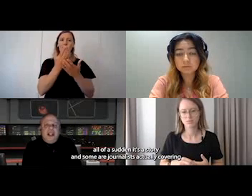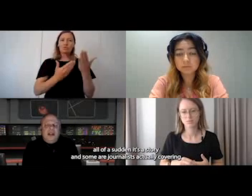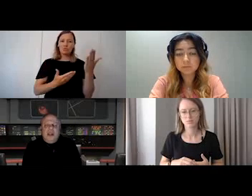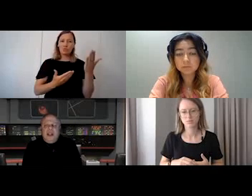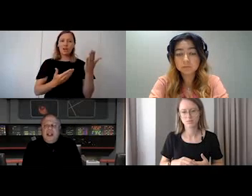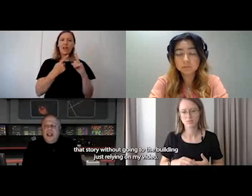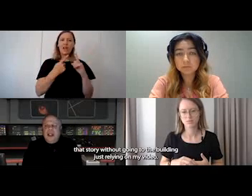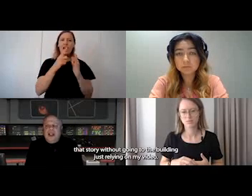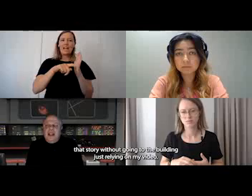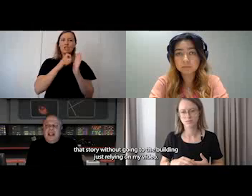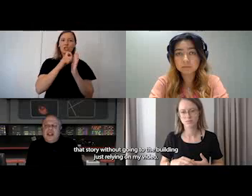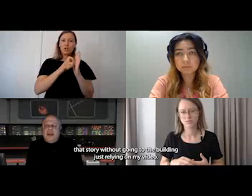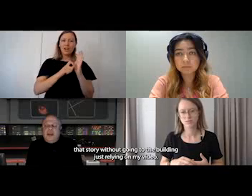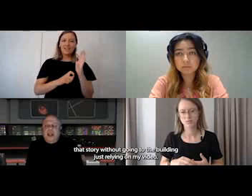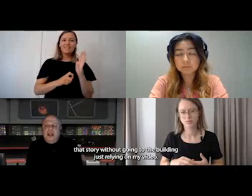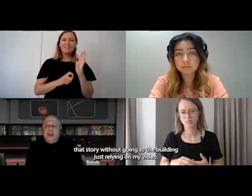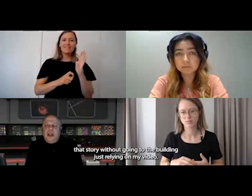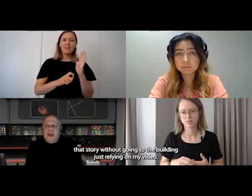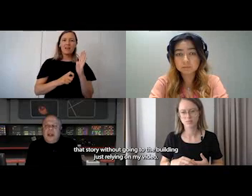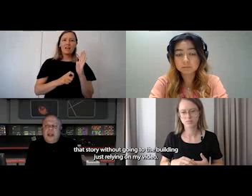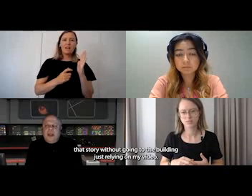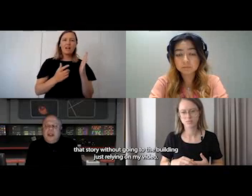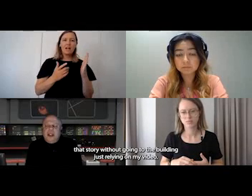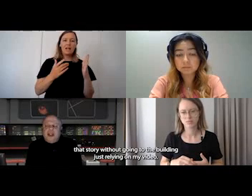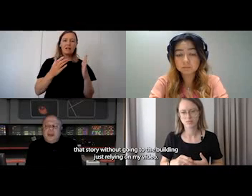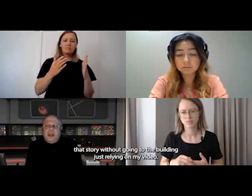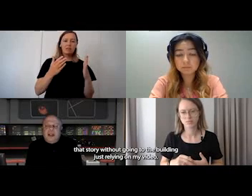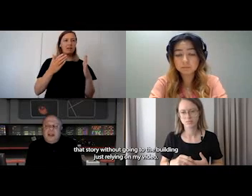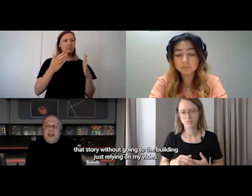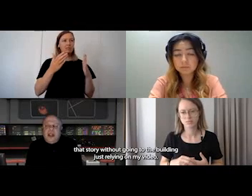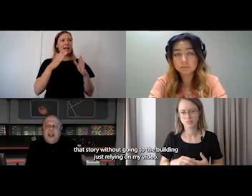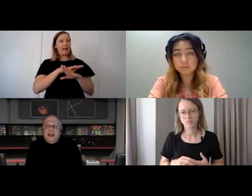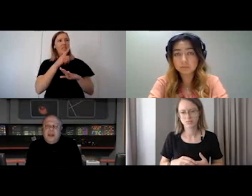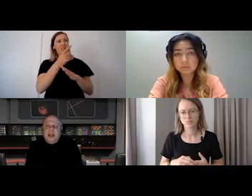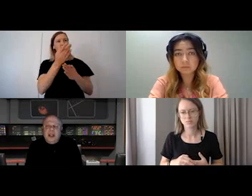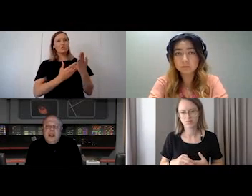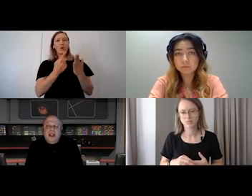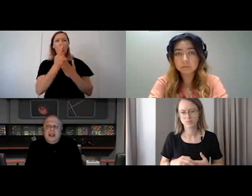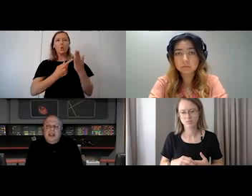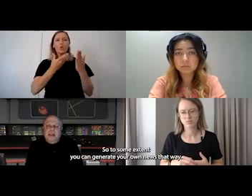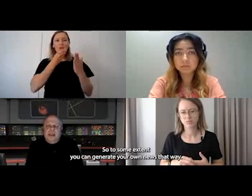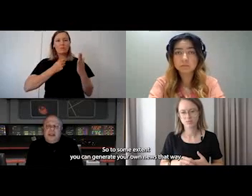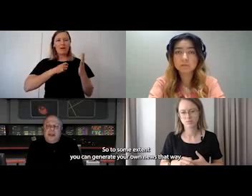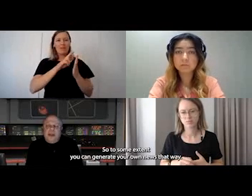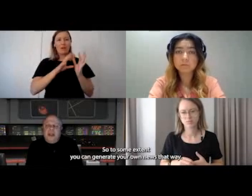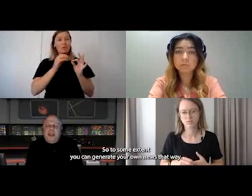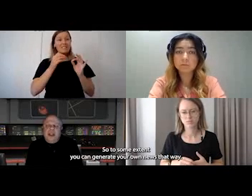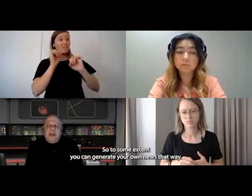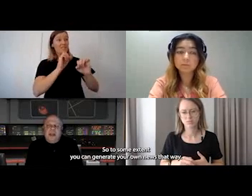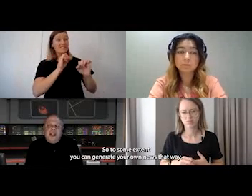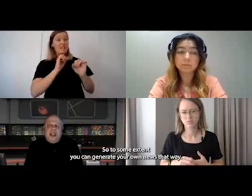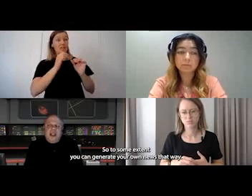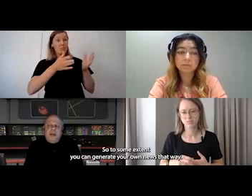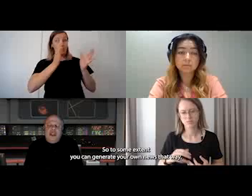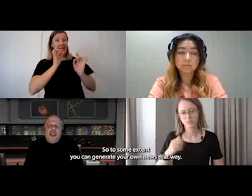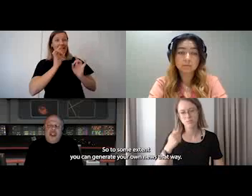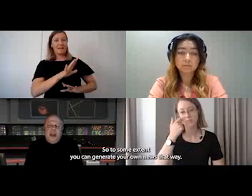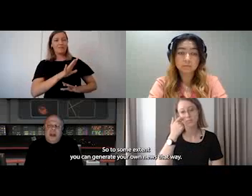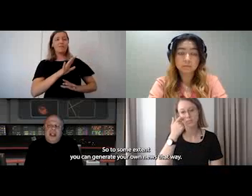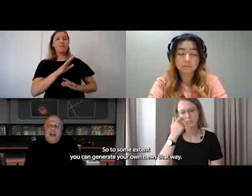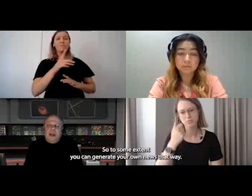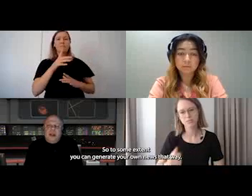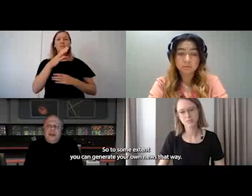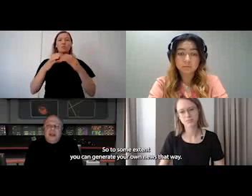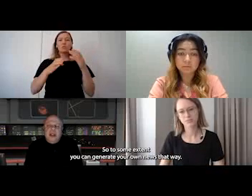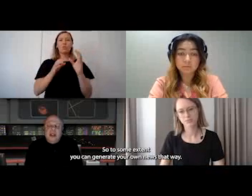actually covered that story without going to the building, just relying on my video. So to some extent, you could